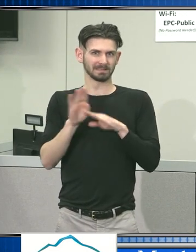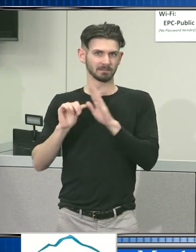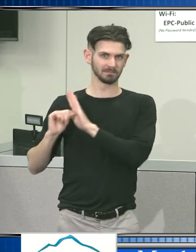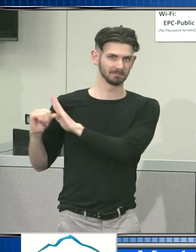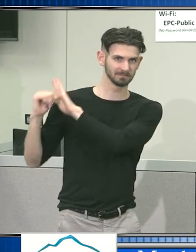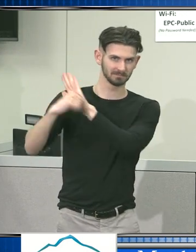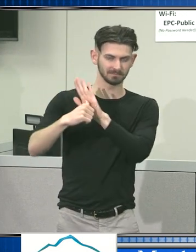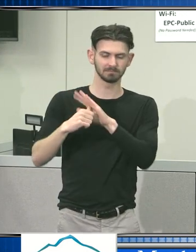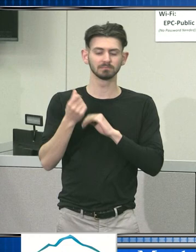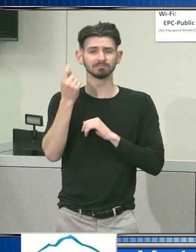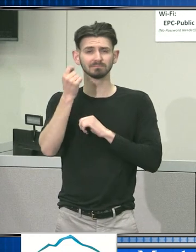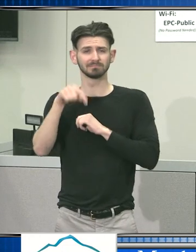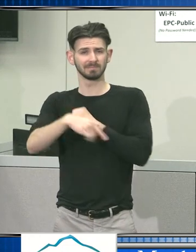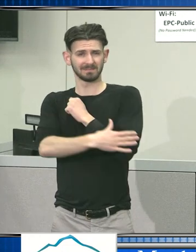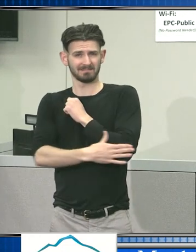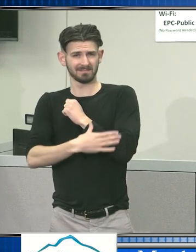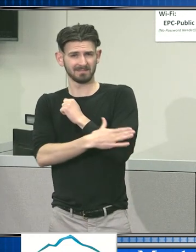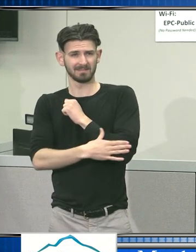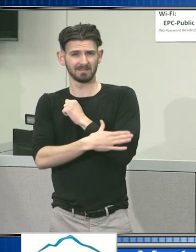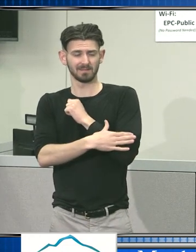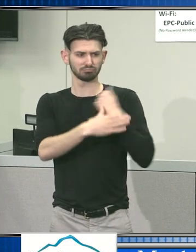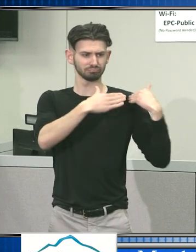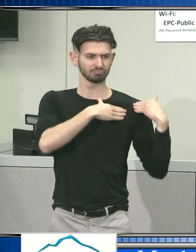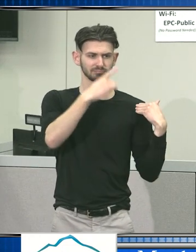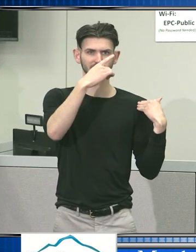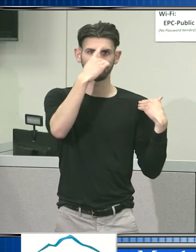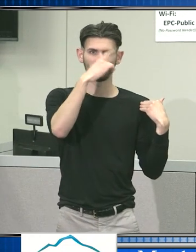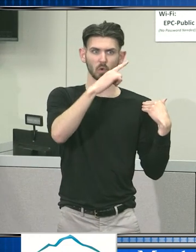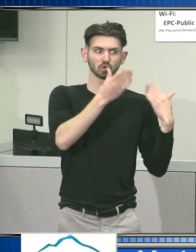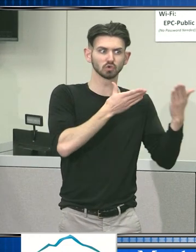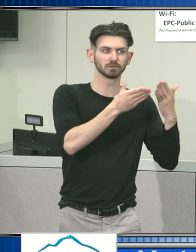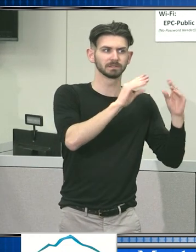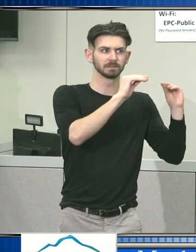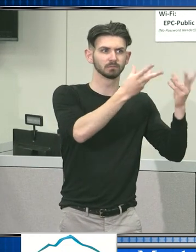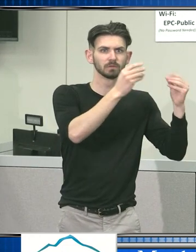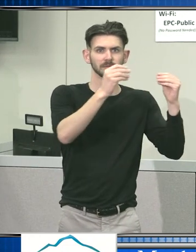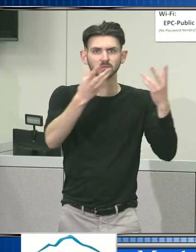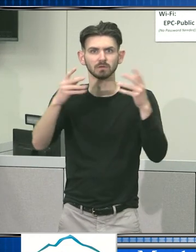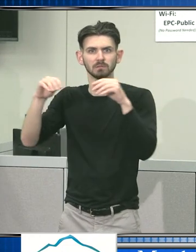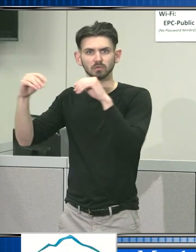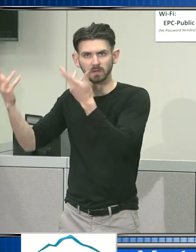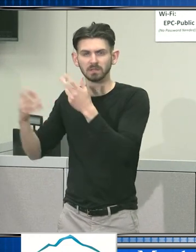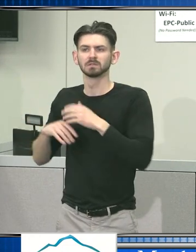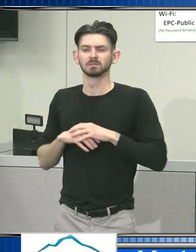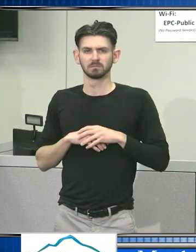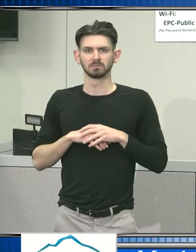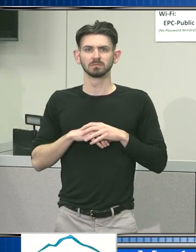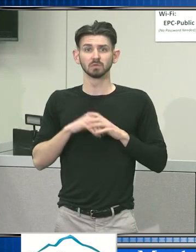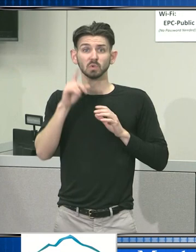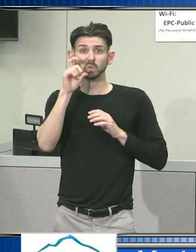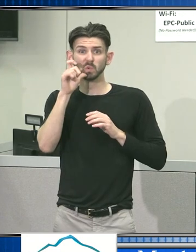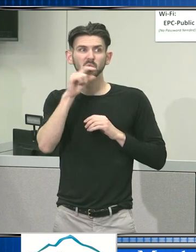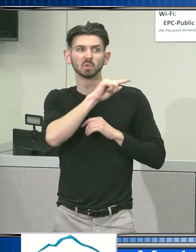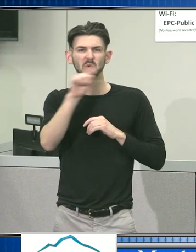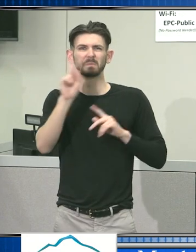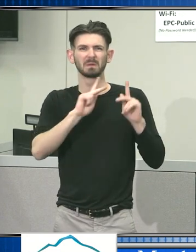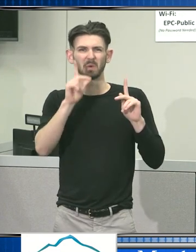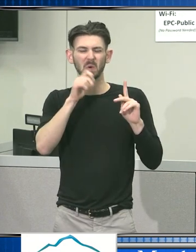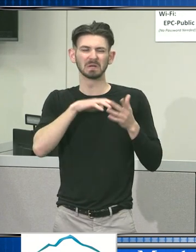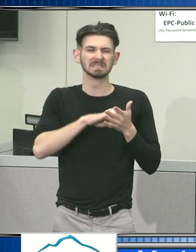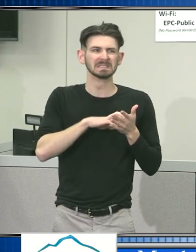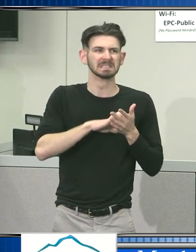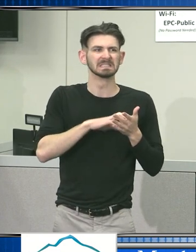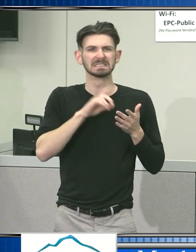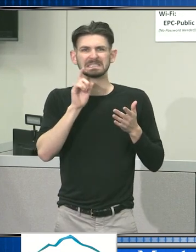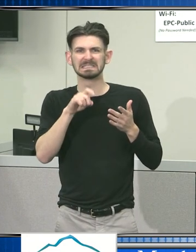the county is responsible to provide services through the state and federal government to some of our most vulnerable citizens. And to that